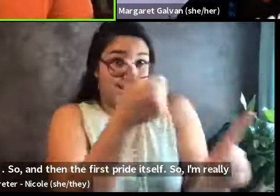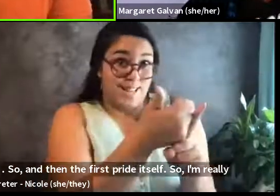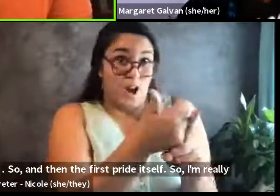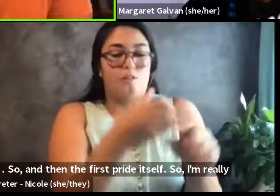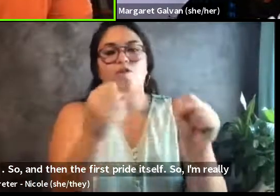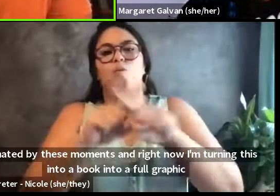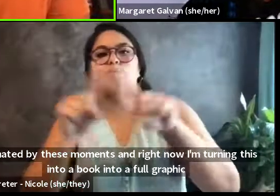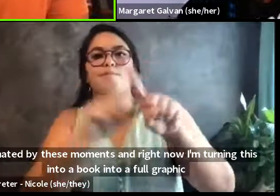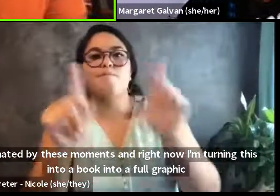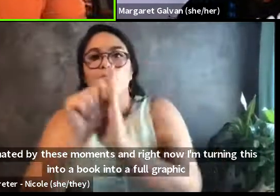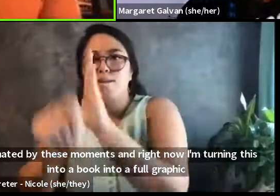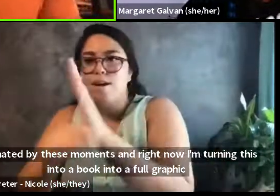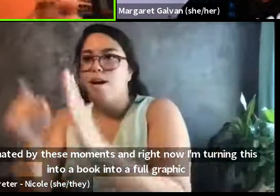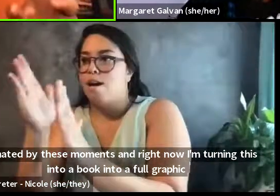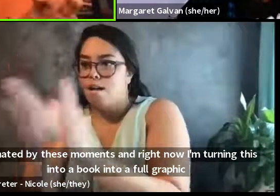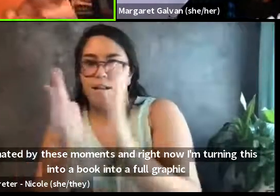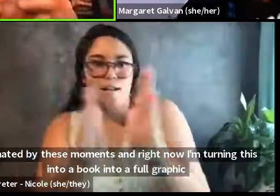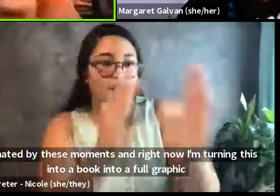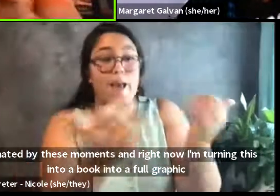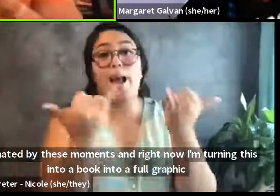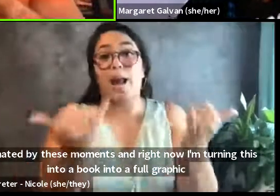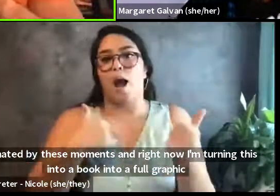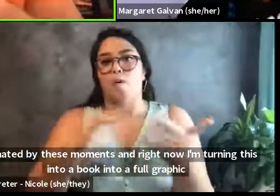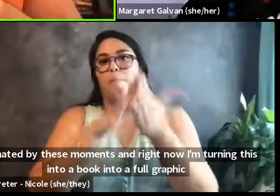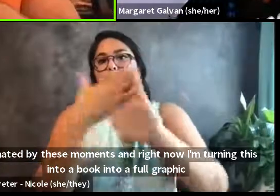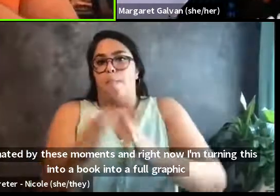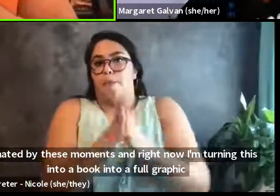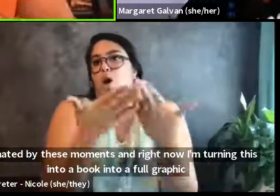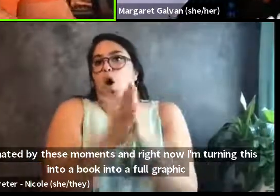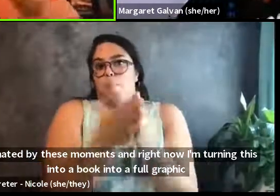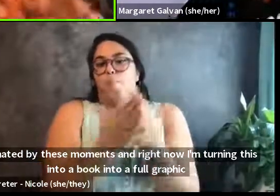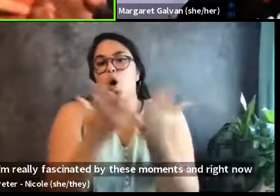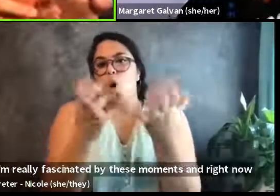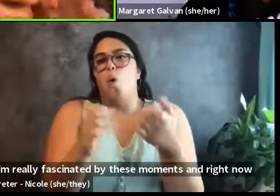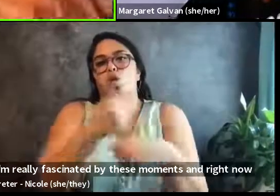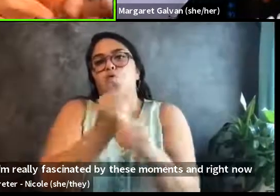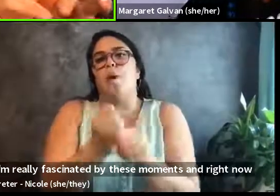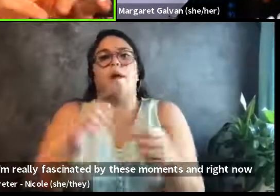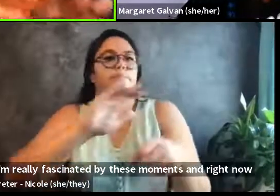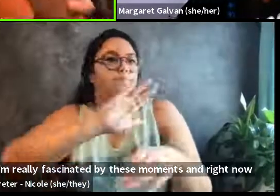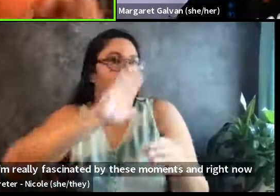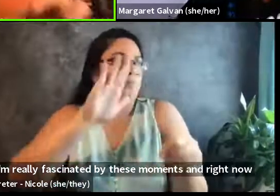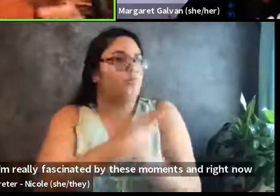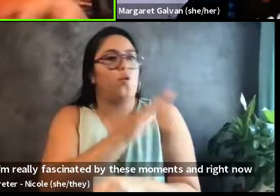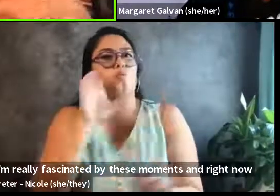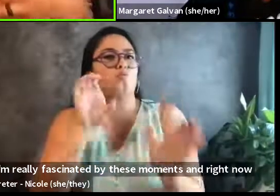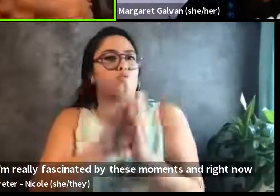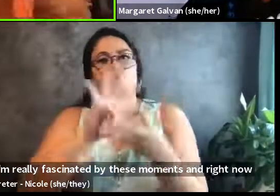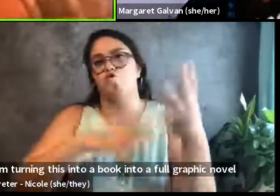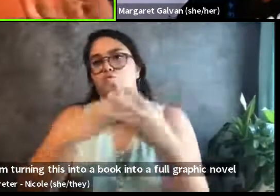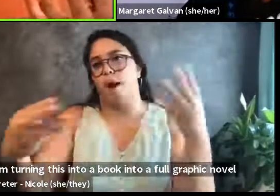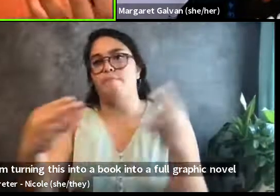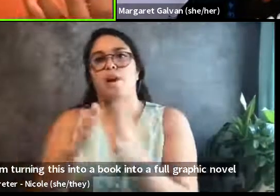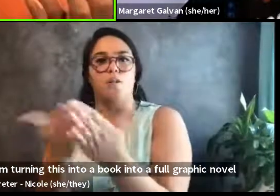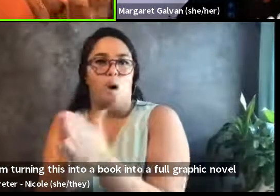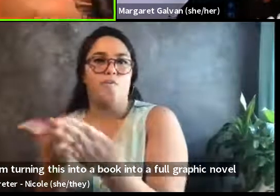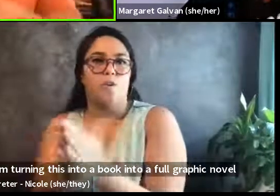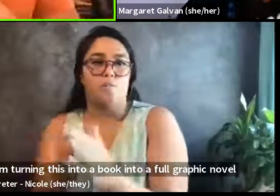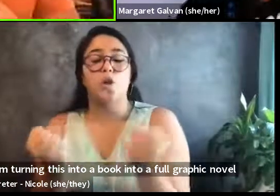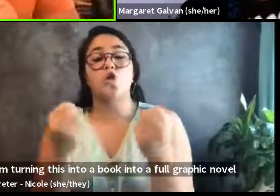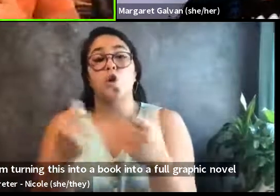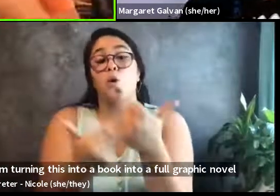into a full graphic novel. And what I'm going to be doing is, um, taking each one of these moments, turning them into full chapters,